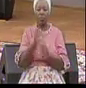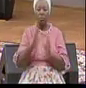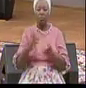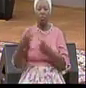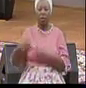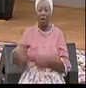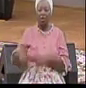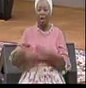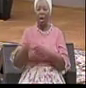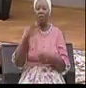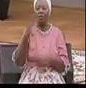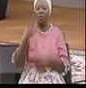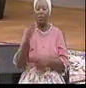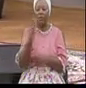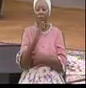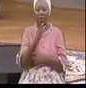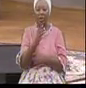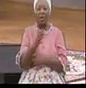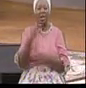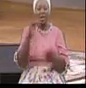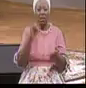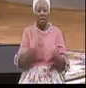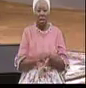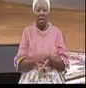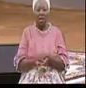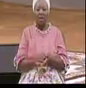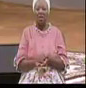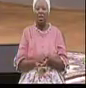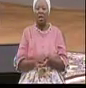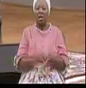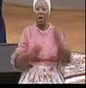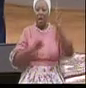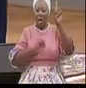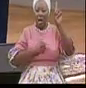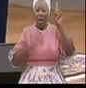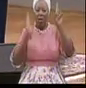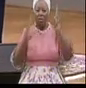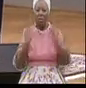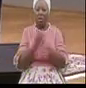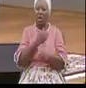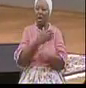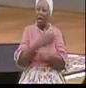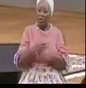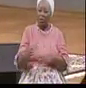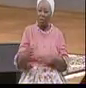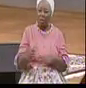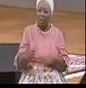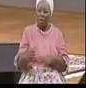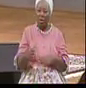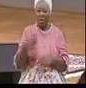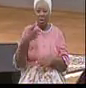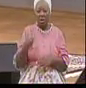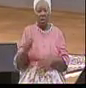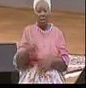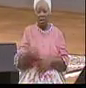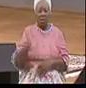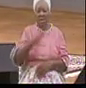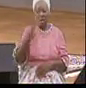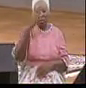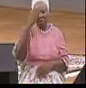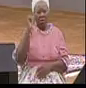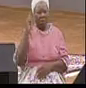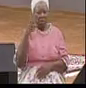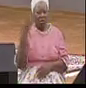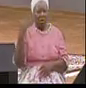heart out of your flesh that I will take away. They never understood, because